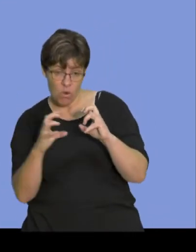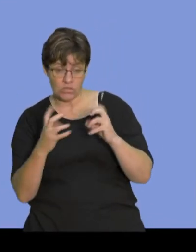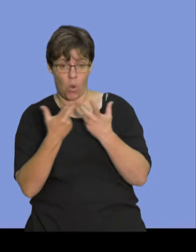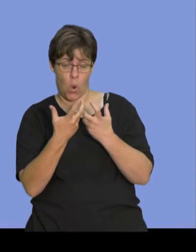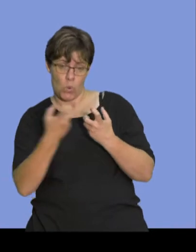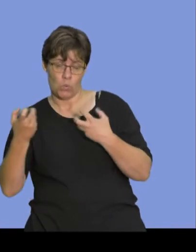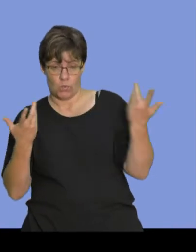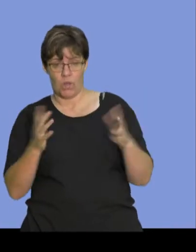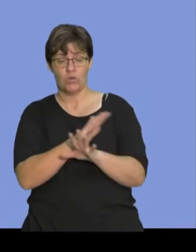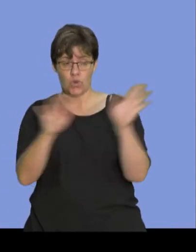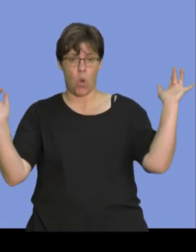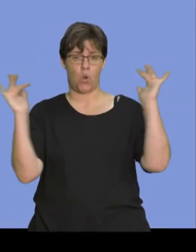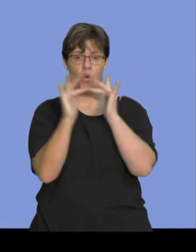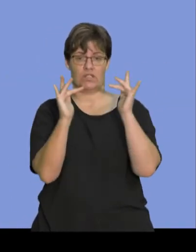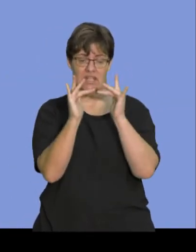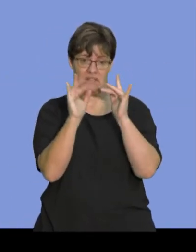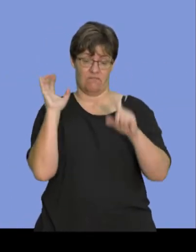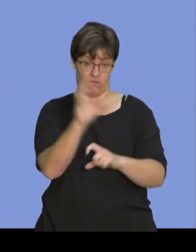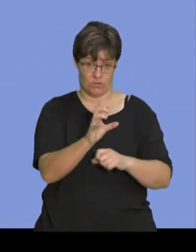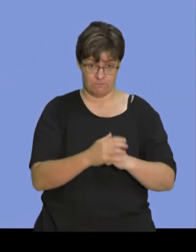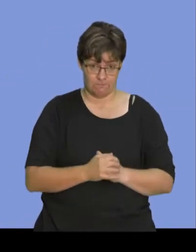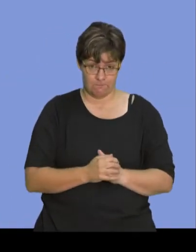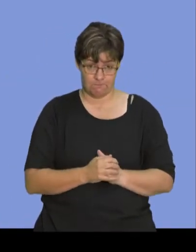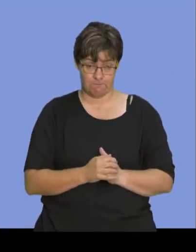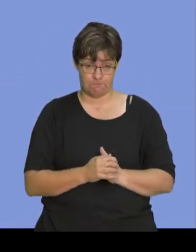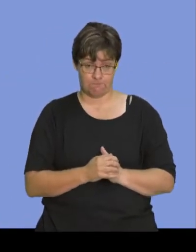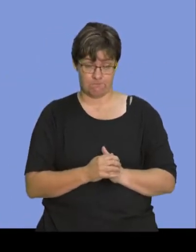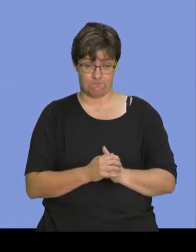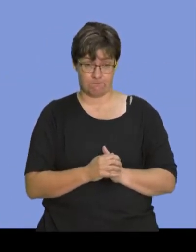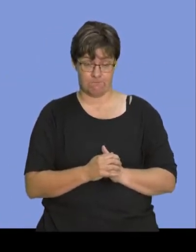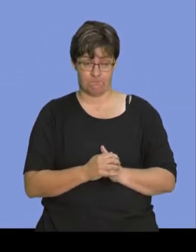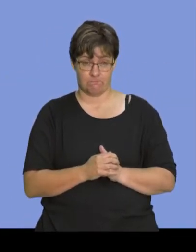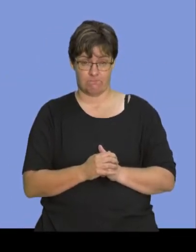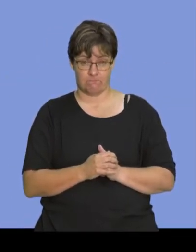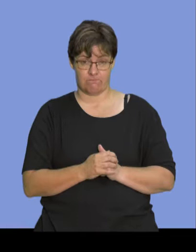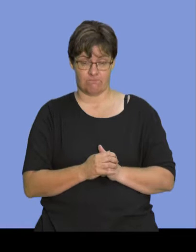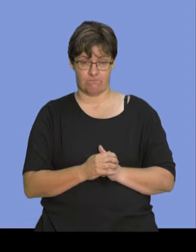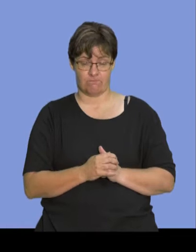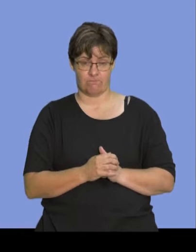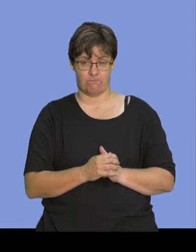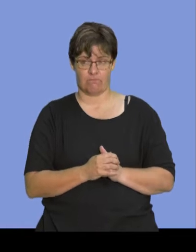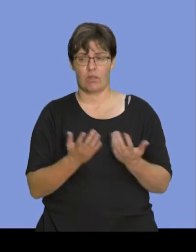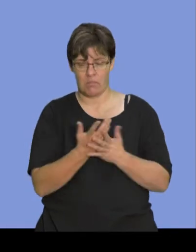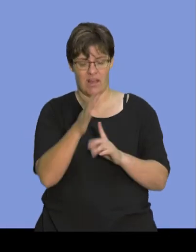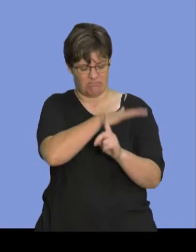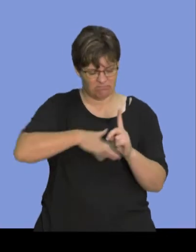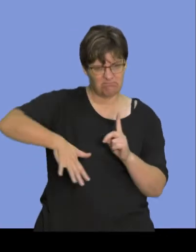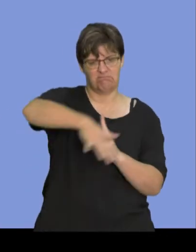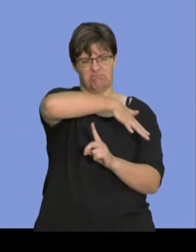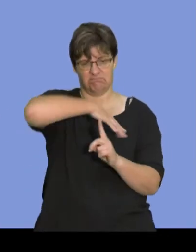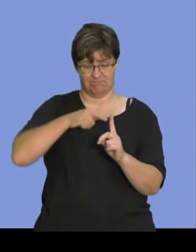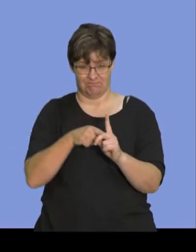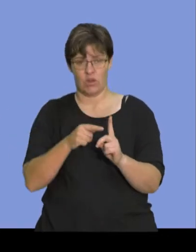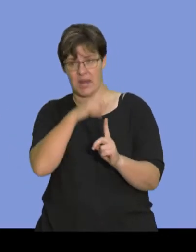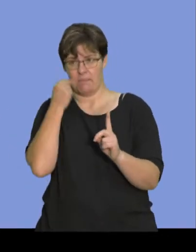and this force is a non-contact force, right? It's a non-contact force, it's a field